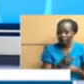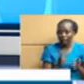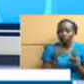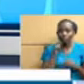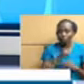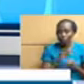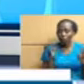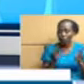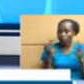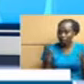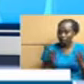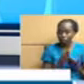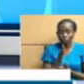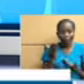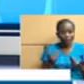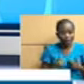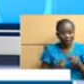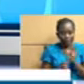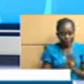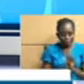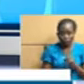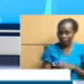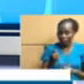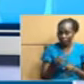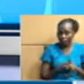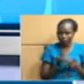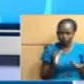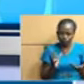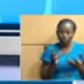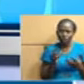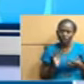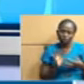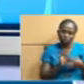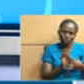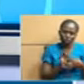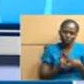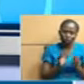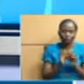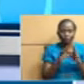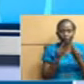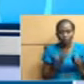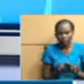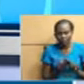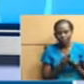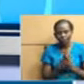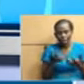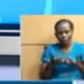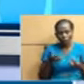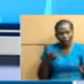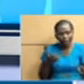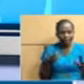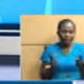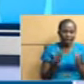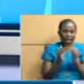social welfare that they have, for example, resulting from associating with their families and clans, are broken all of a sudden. Housing